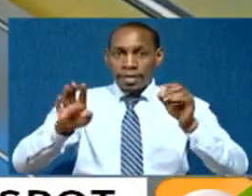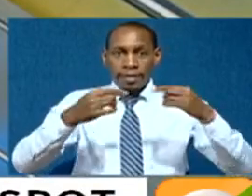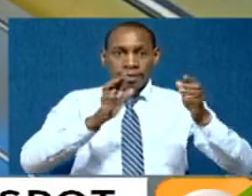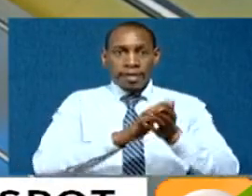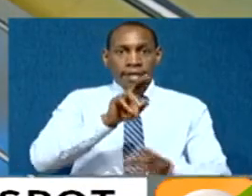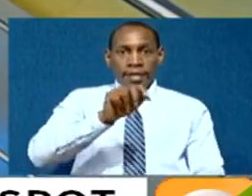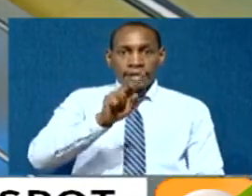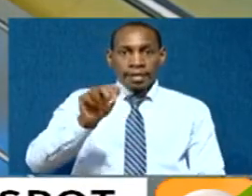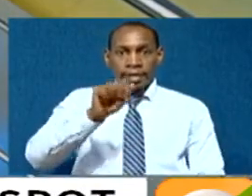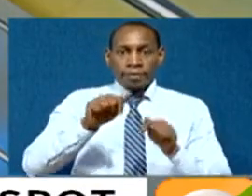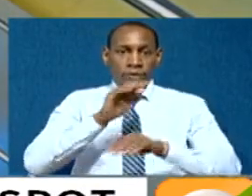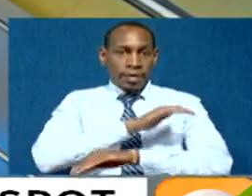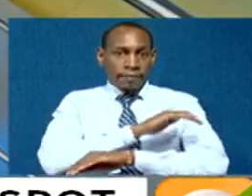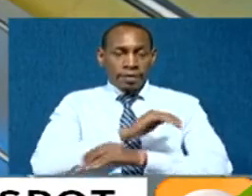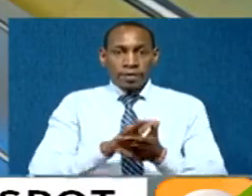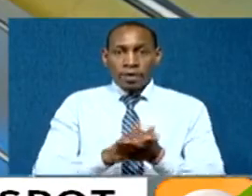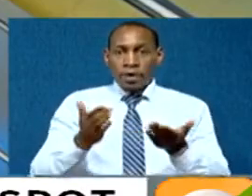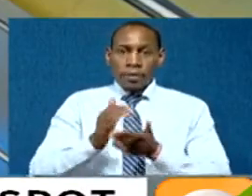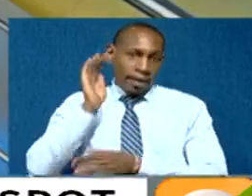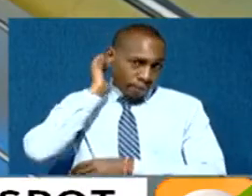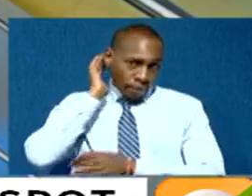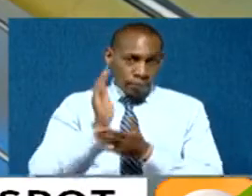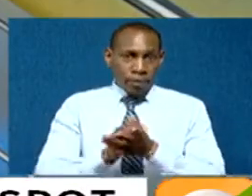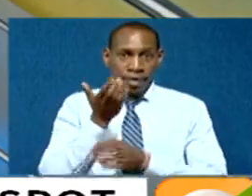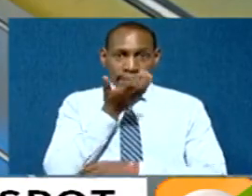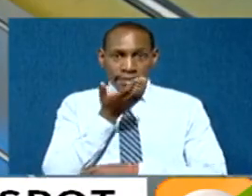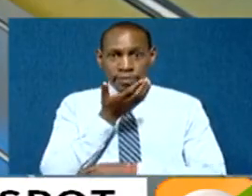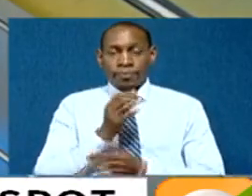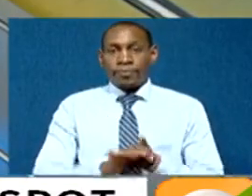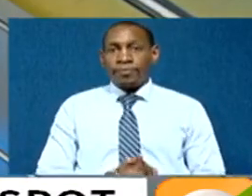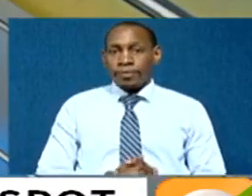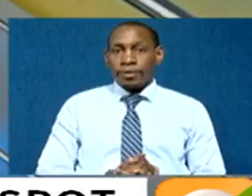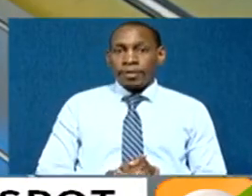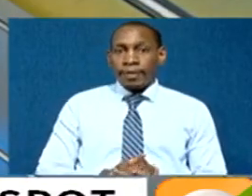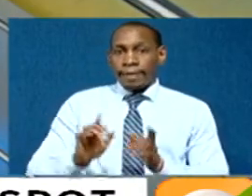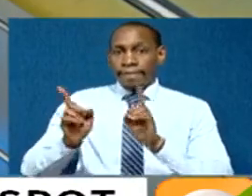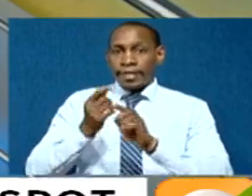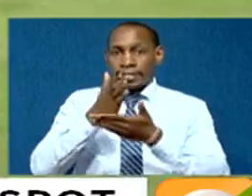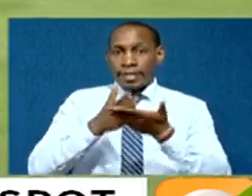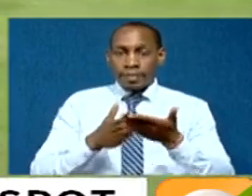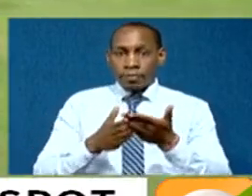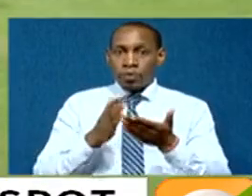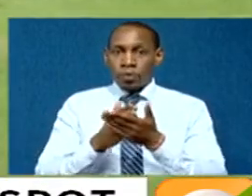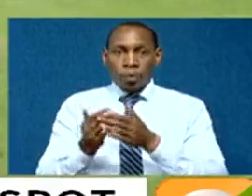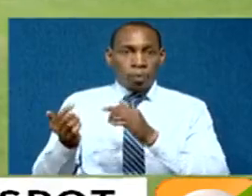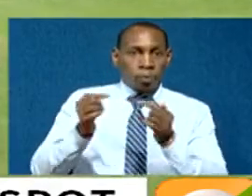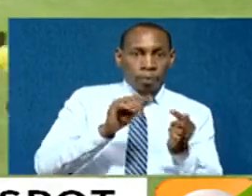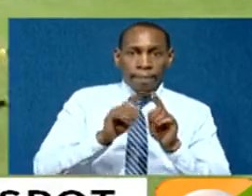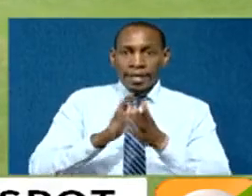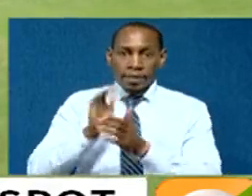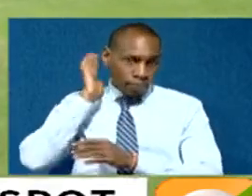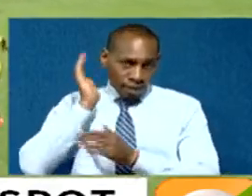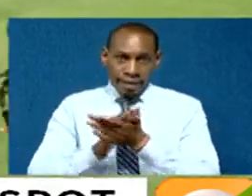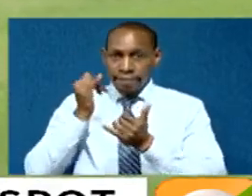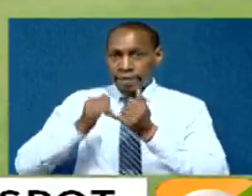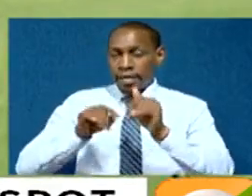over Naivas this afternoon at St. Sebastian Stadium in Murang’a County. The first half was tense, but the Seals managed